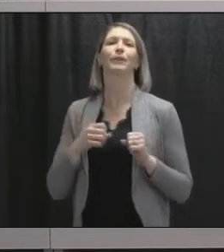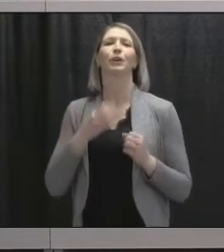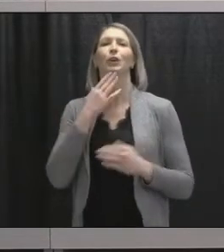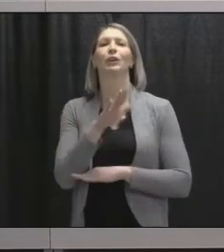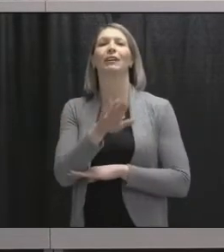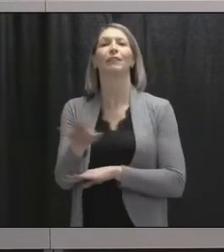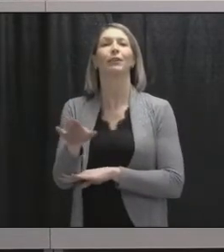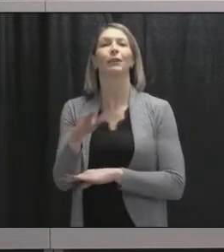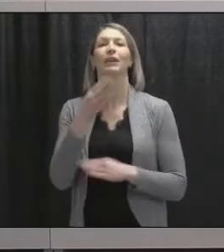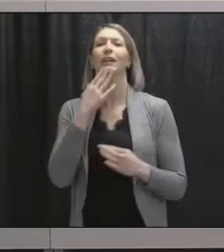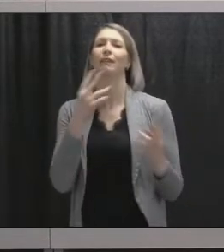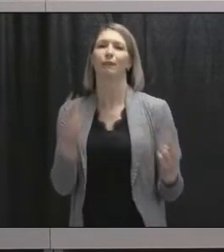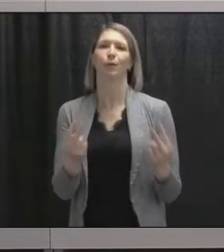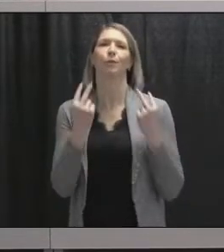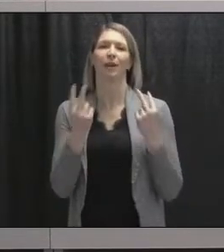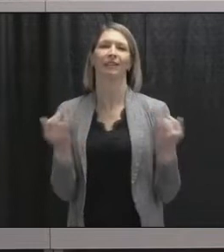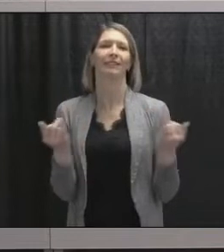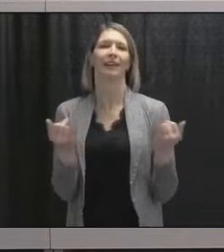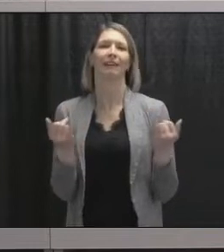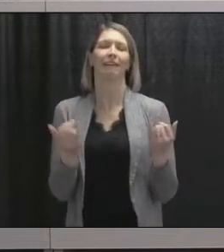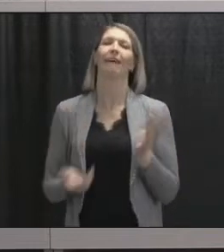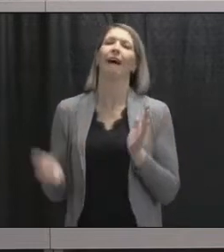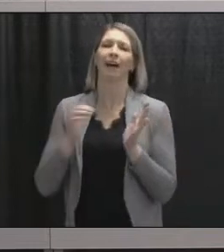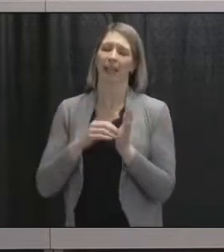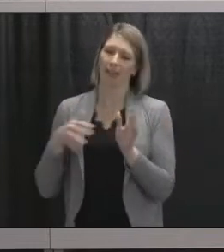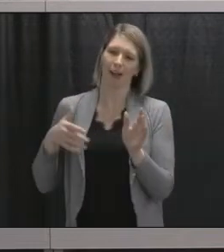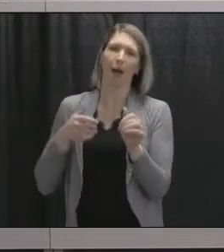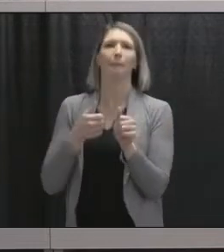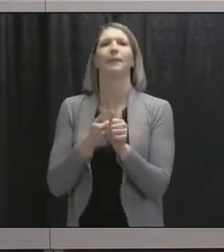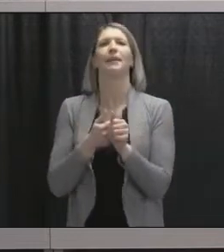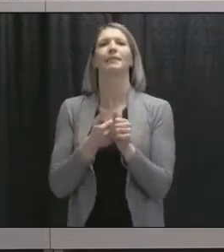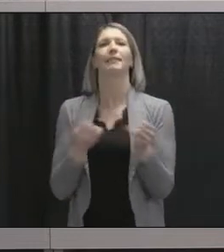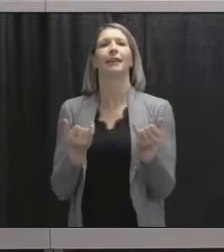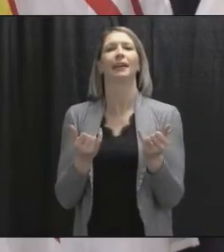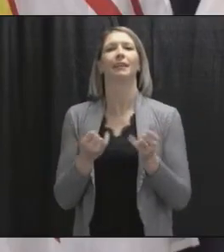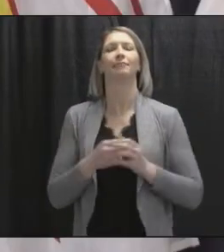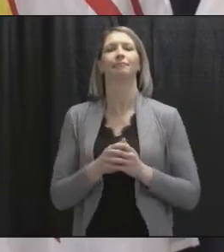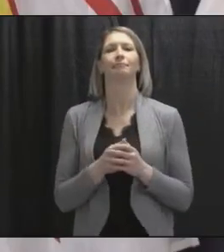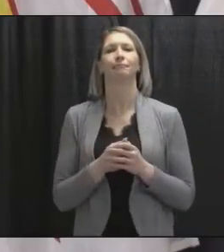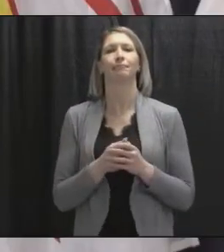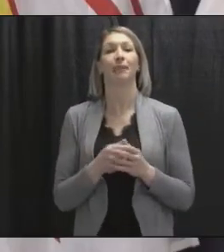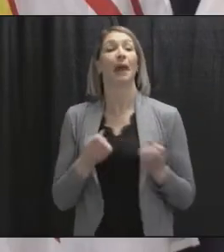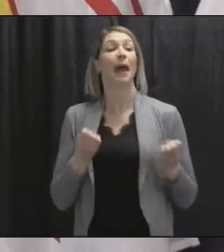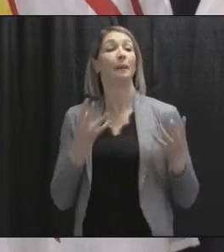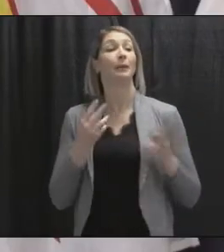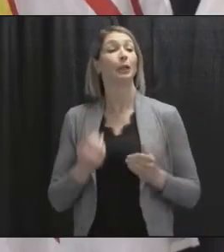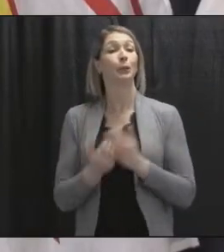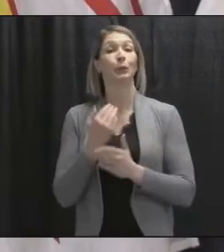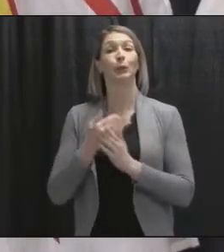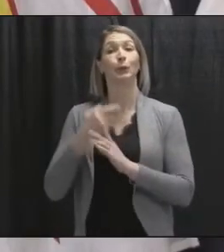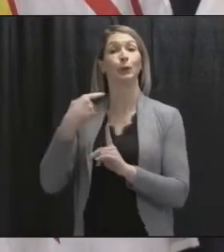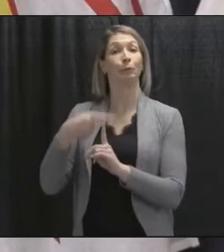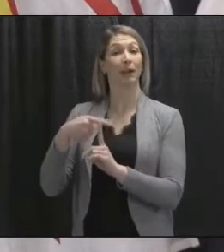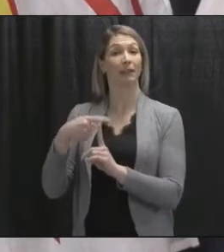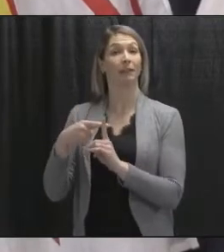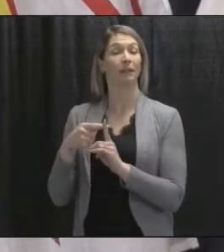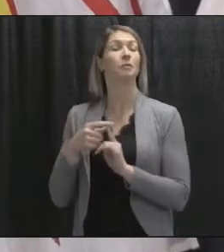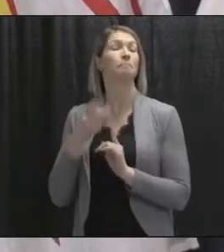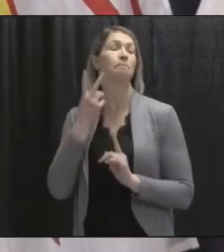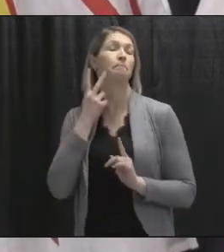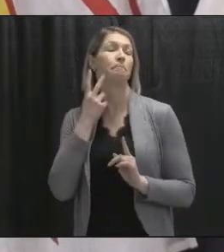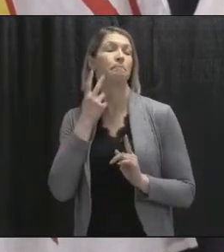everyone. Thanks for joining us today. As usual, I'll begin with an update on a number of cases in our province. Since